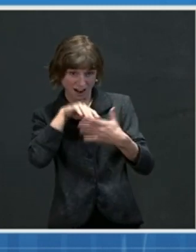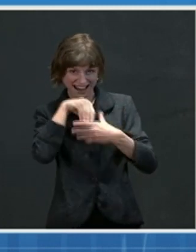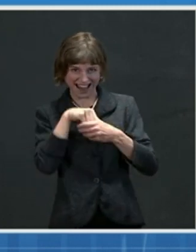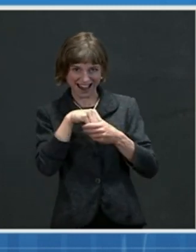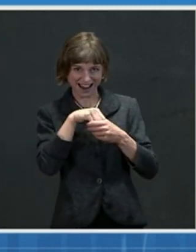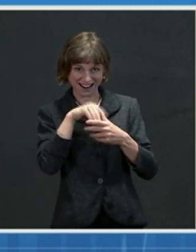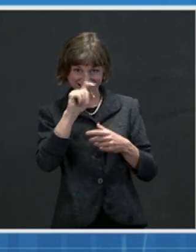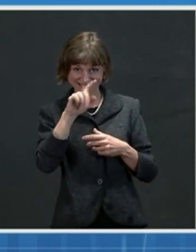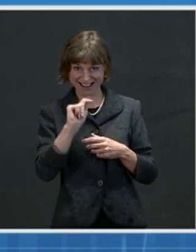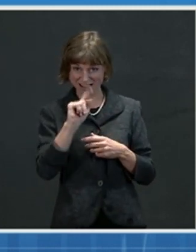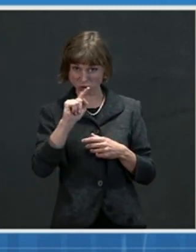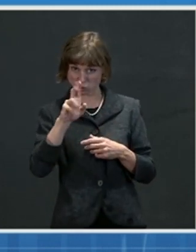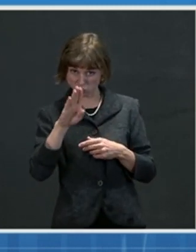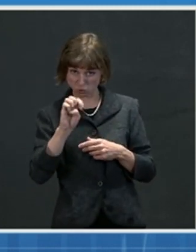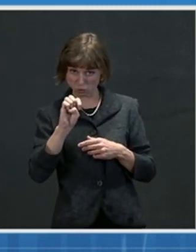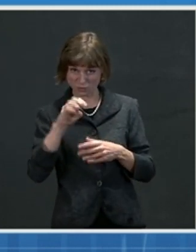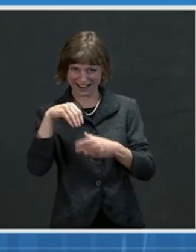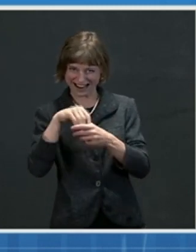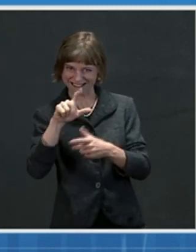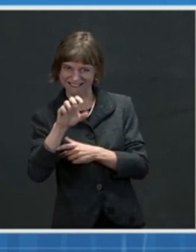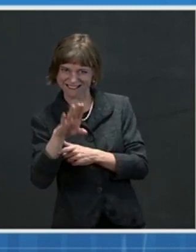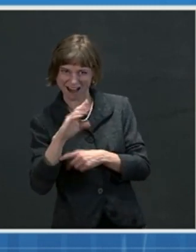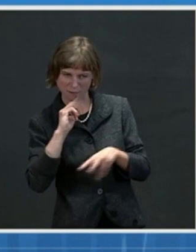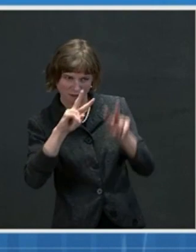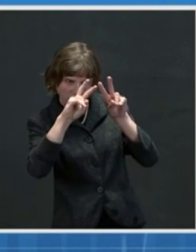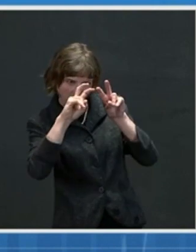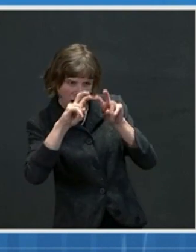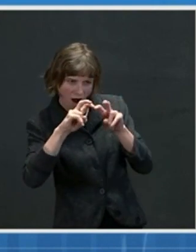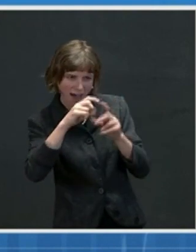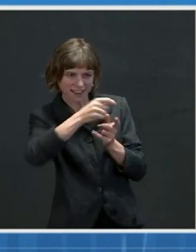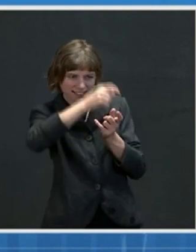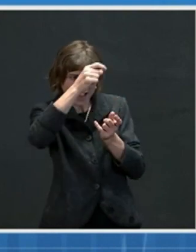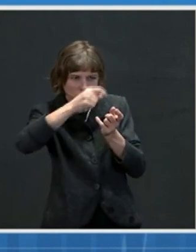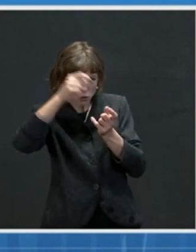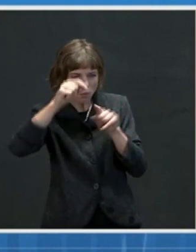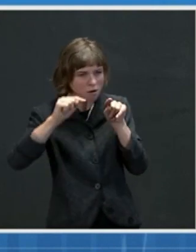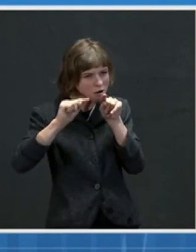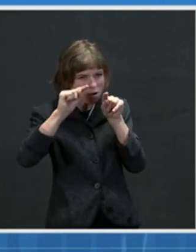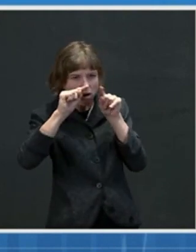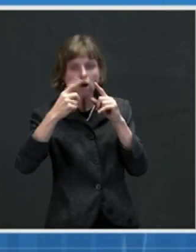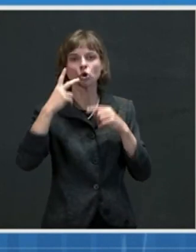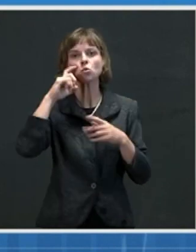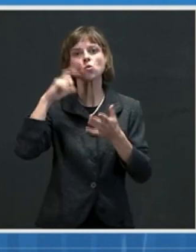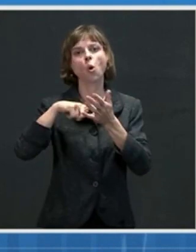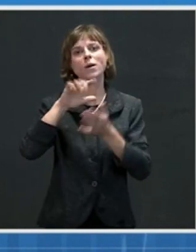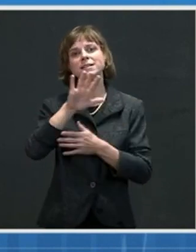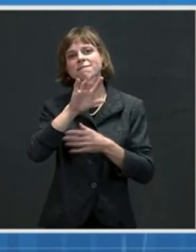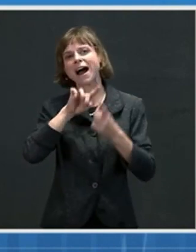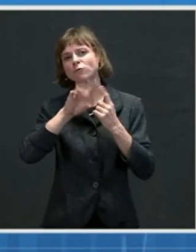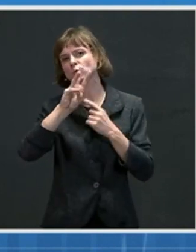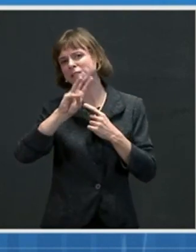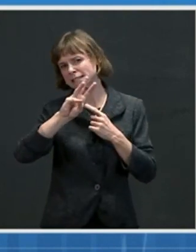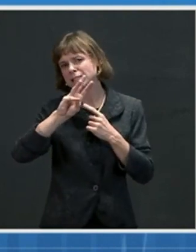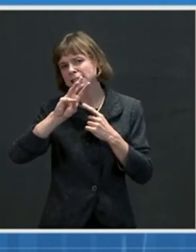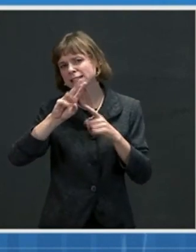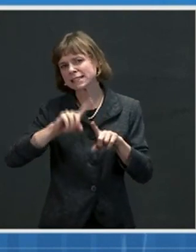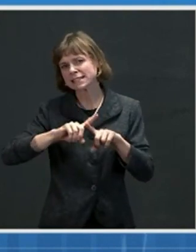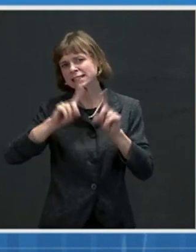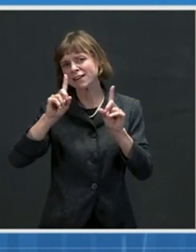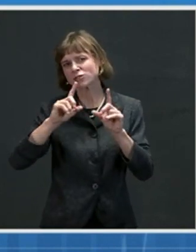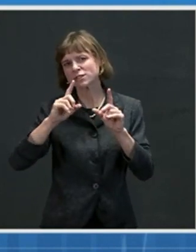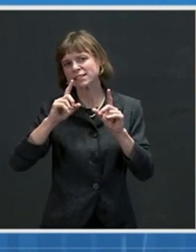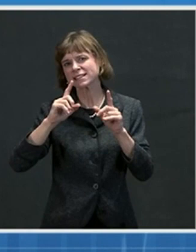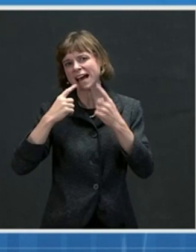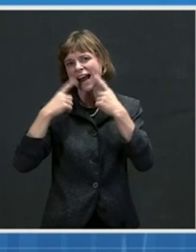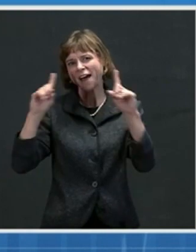the antibodies that you induce by the vaccines that we use, there's about a 5 to 6-fold diminution in efficacy against